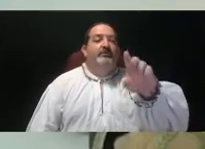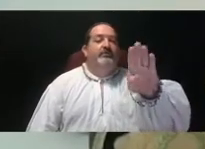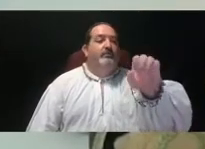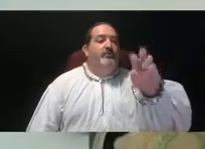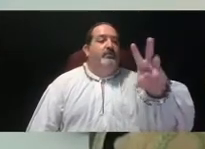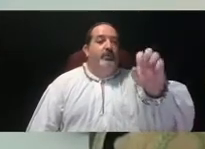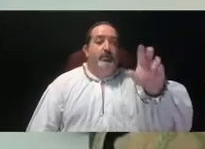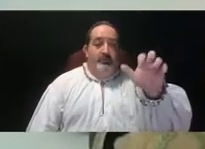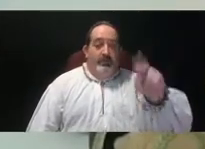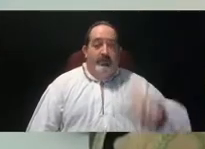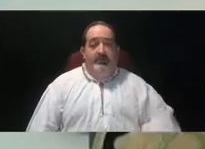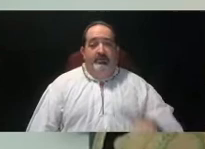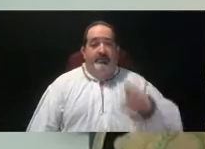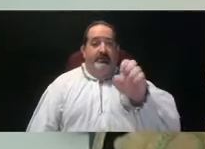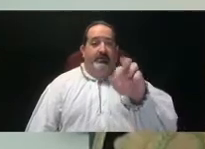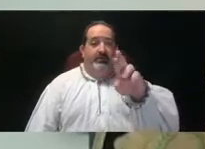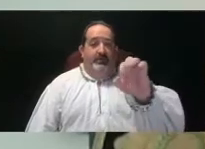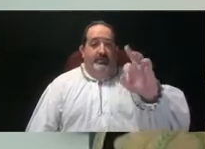Lord Eric